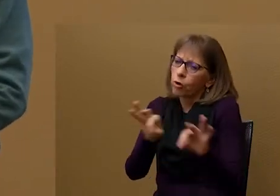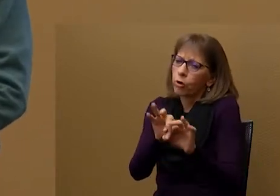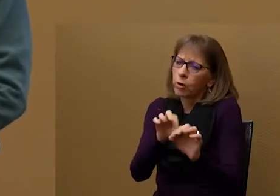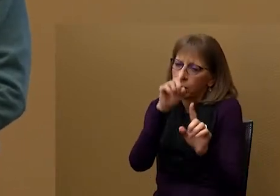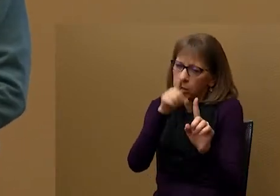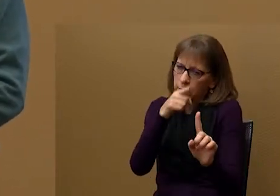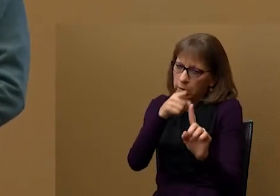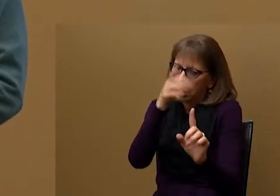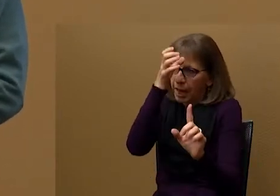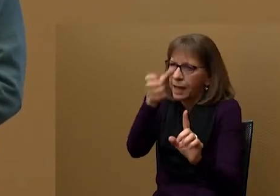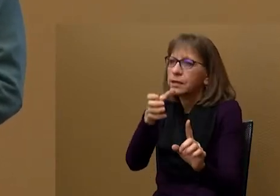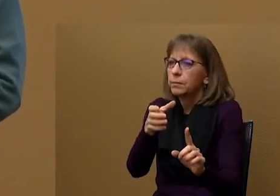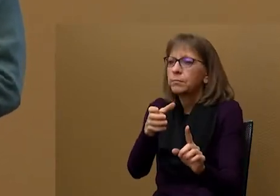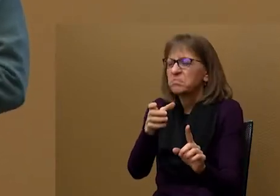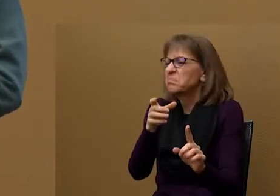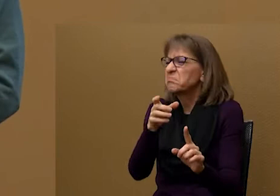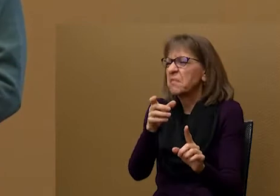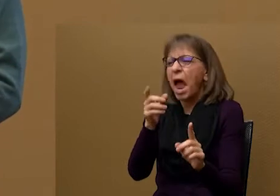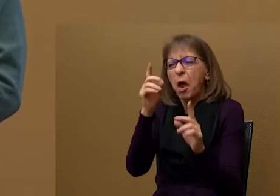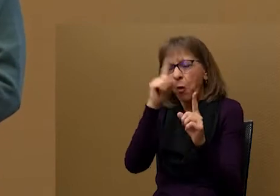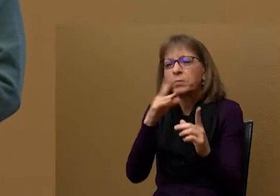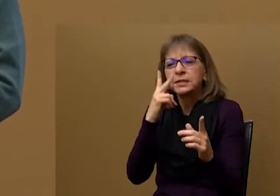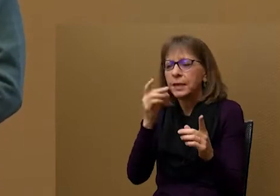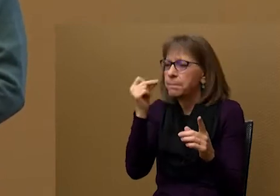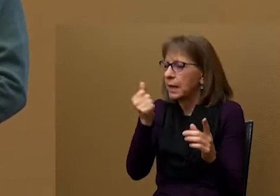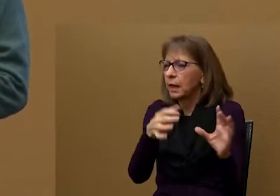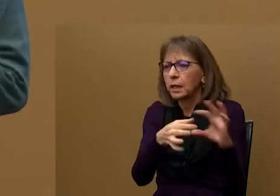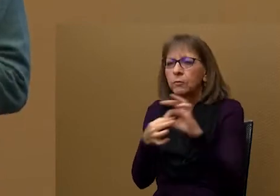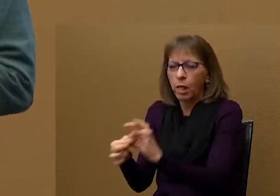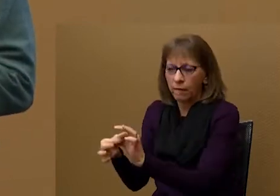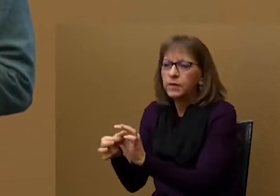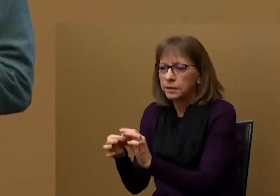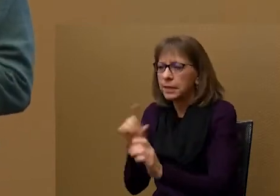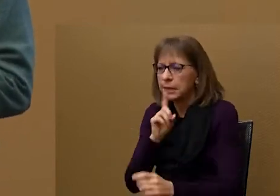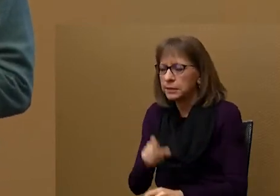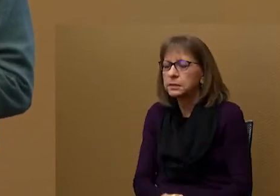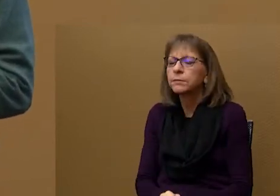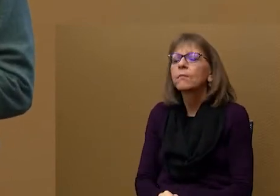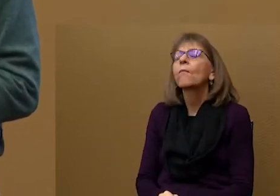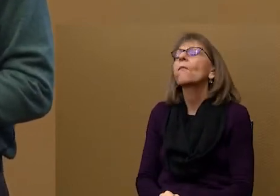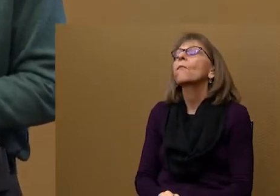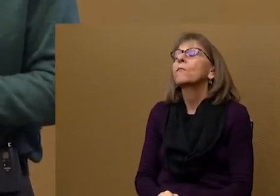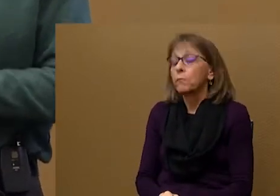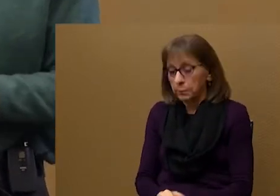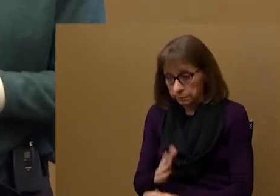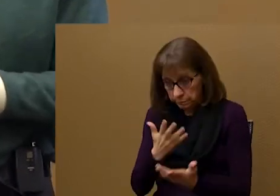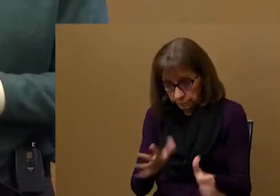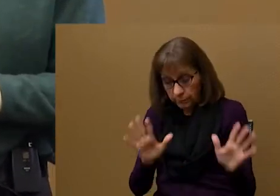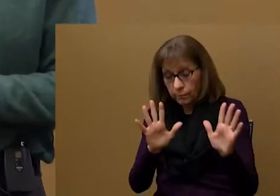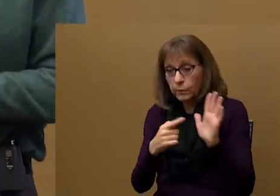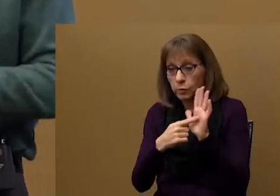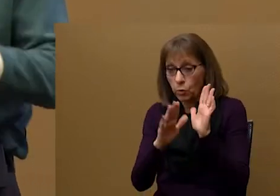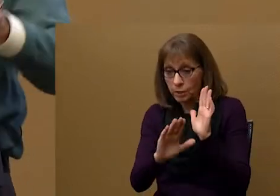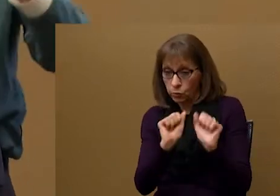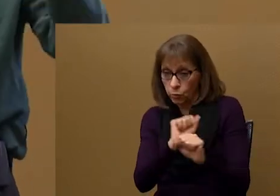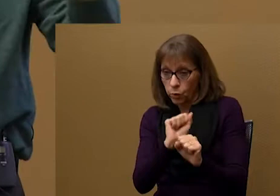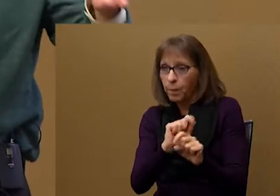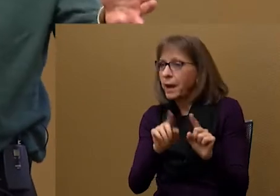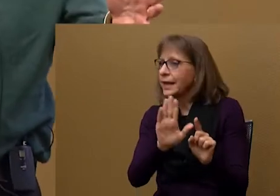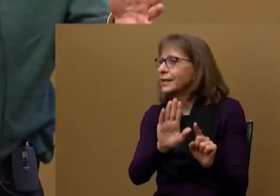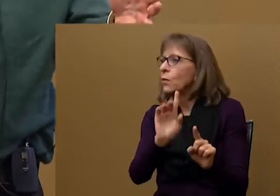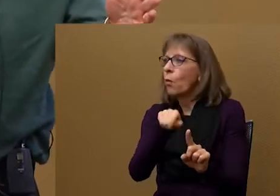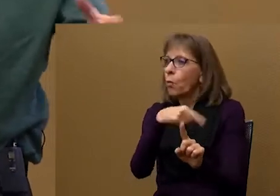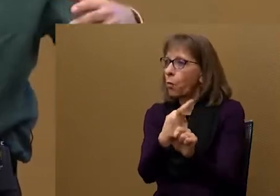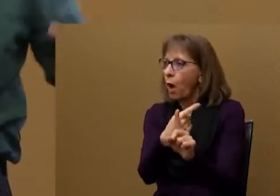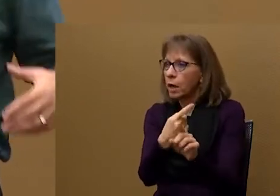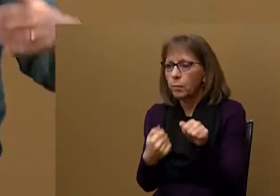core concepts. I hope you'll see how immediately relevant it is. And then I'm hoping we'll have time, though, to go on from there. I want to show you his